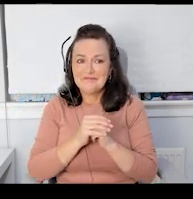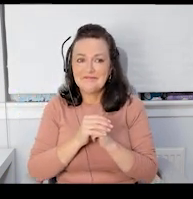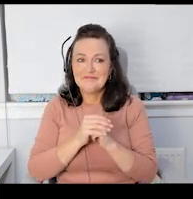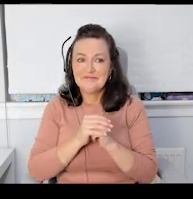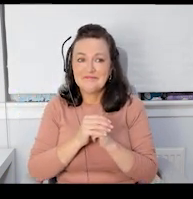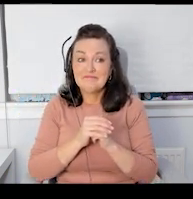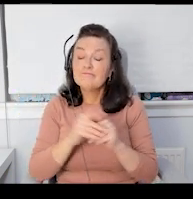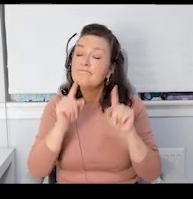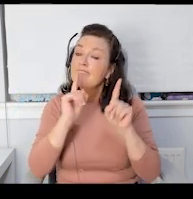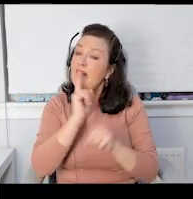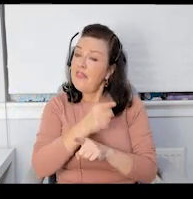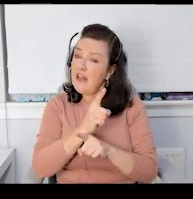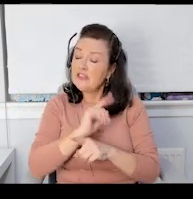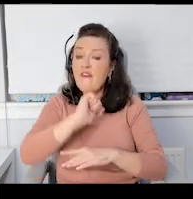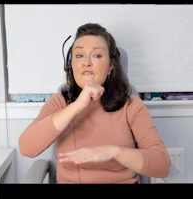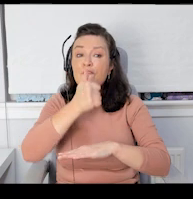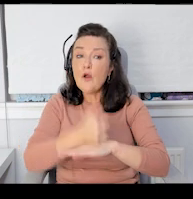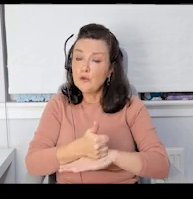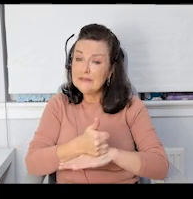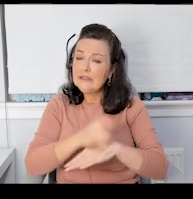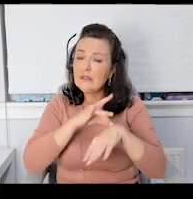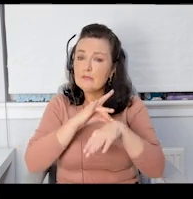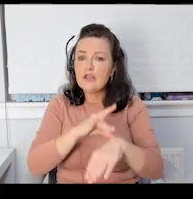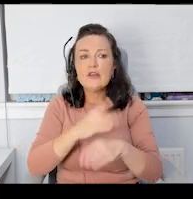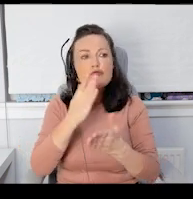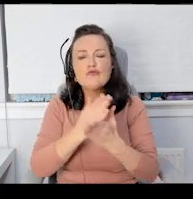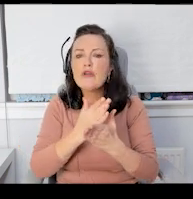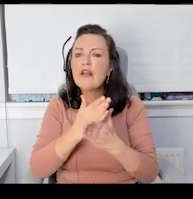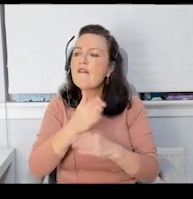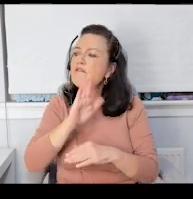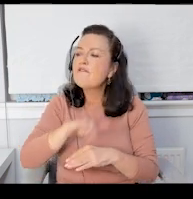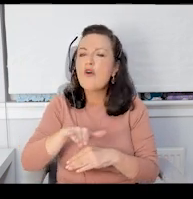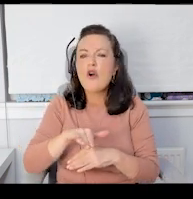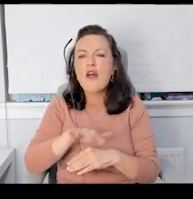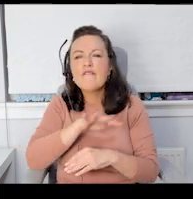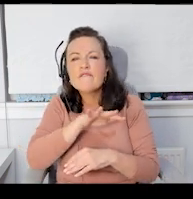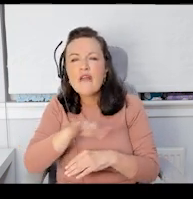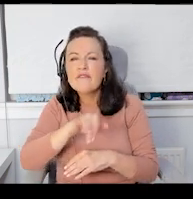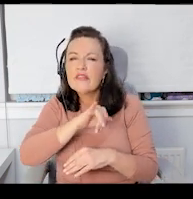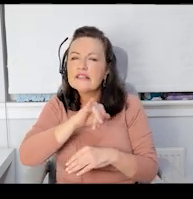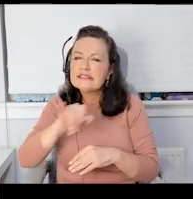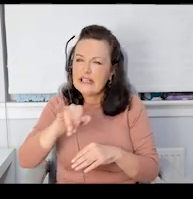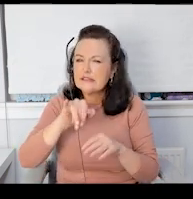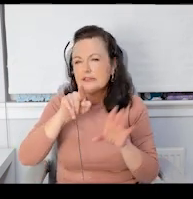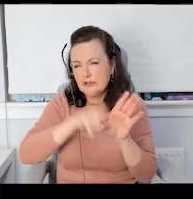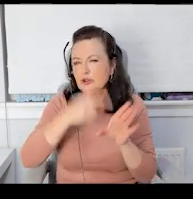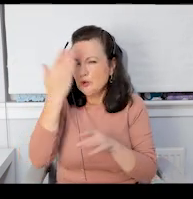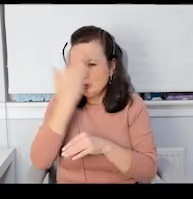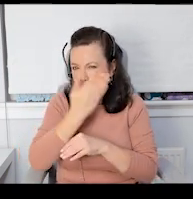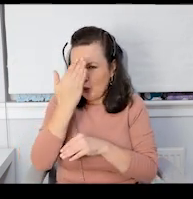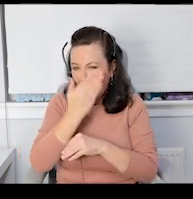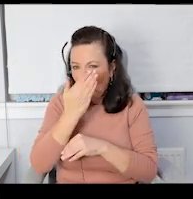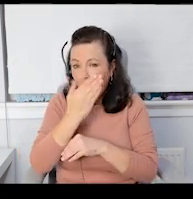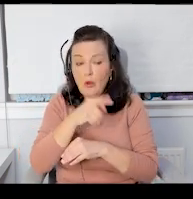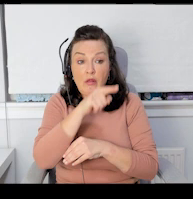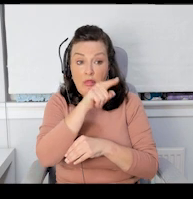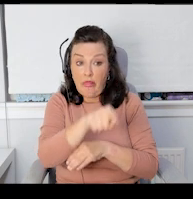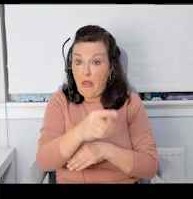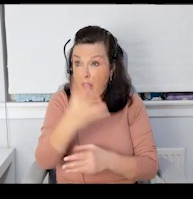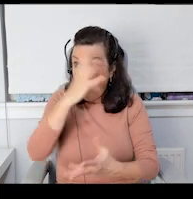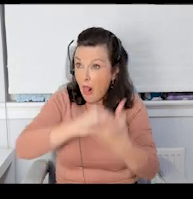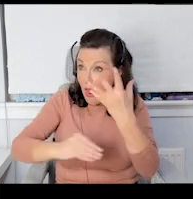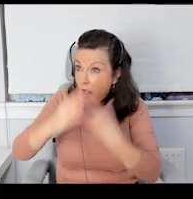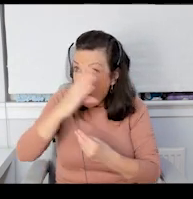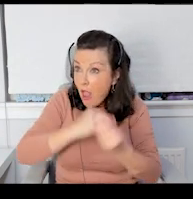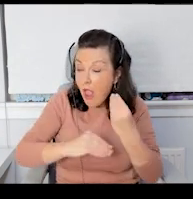apprenticeships, so these are for senior phase school pupils in full-time education. And foundation apprentices will gain skills employers need, they'll learn about